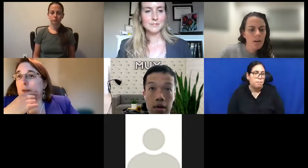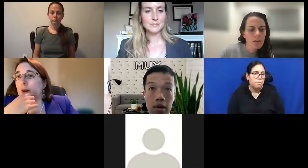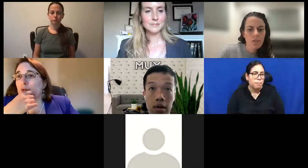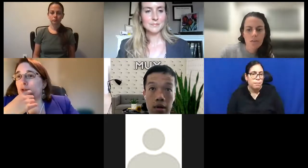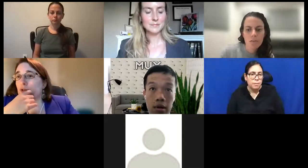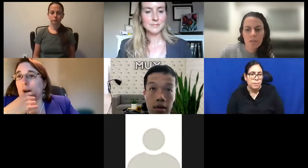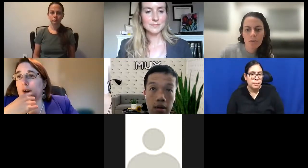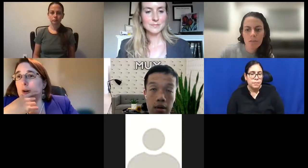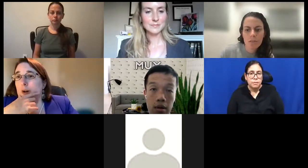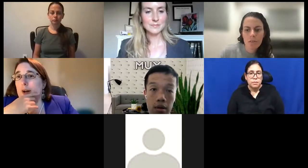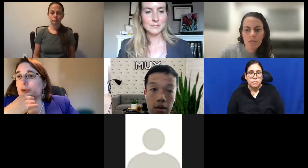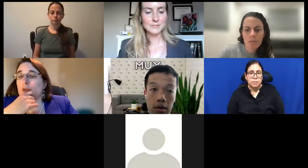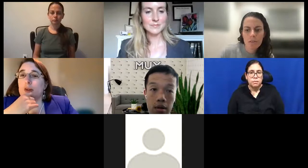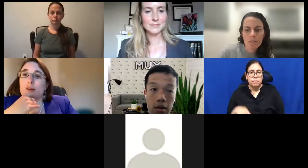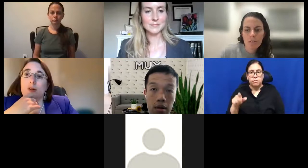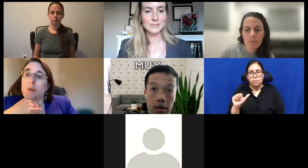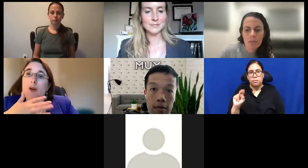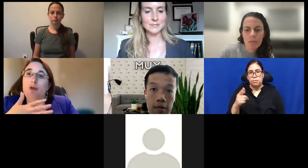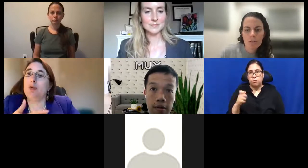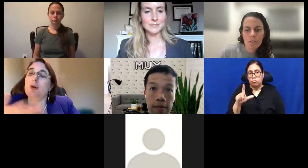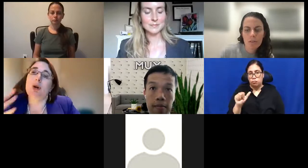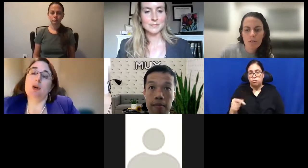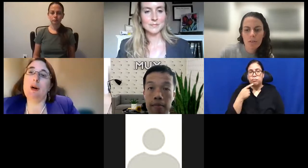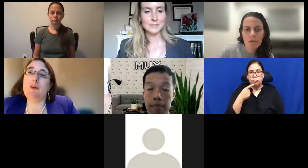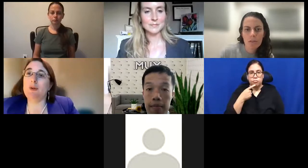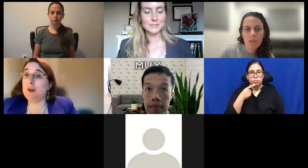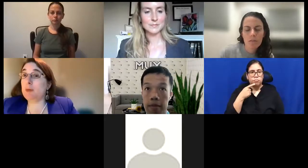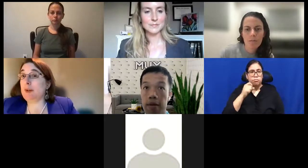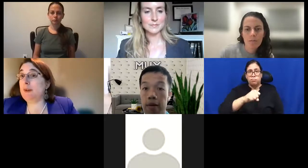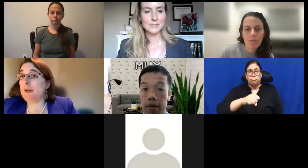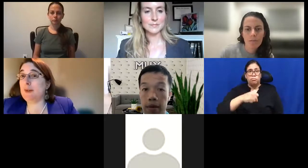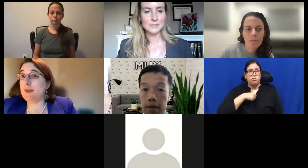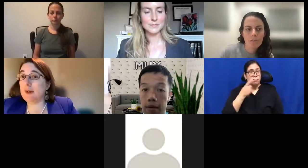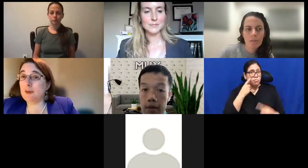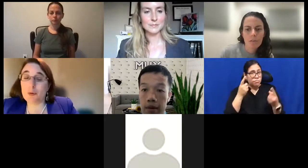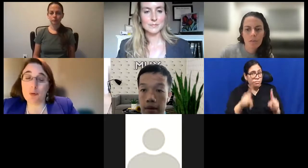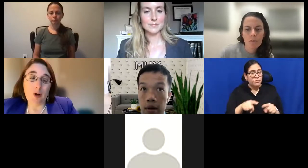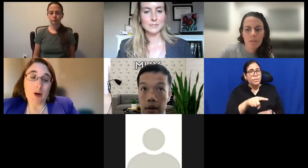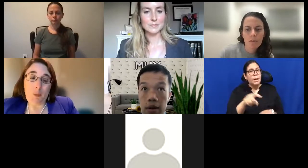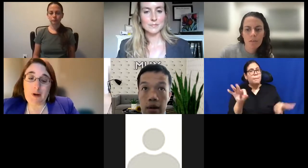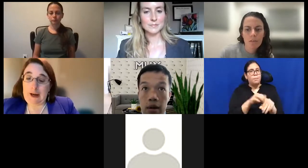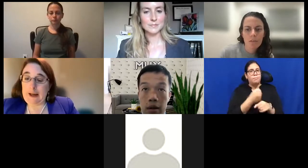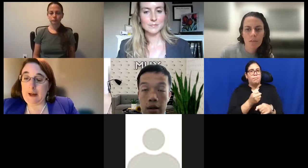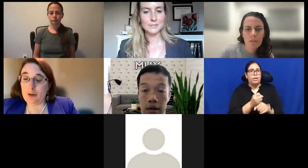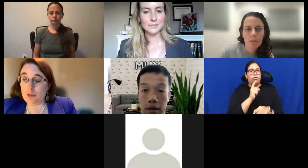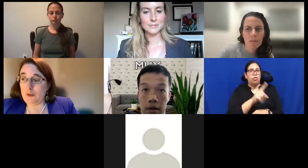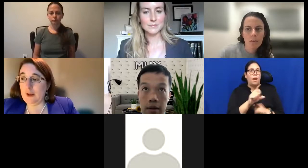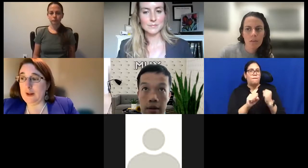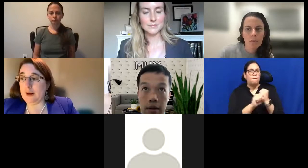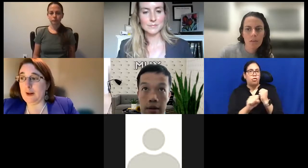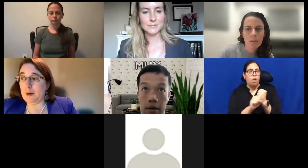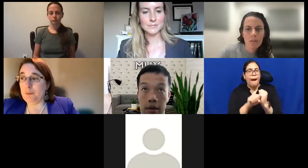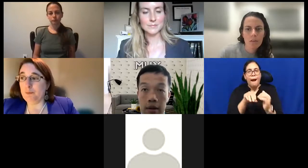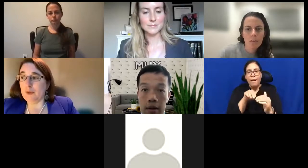And I'll echo what Ashley says, you know, making sure your advertisement is accessible. But I also